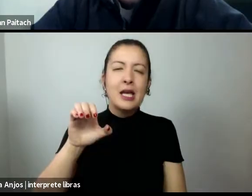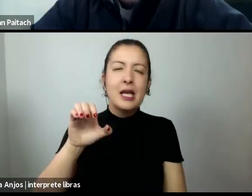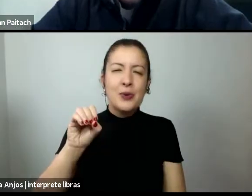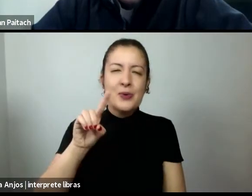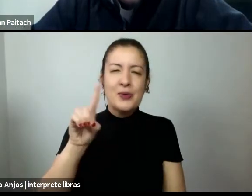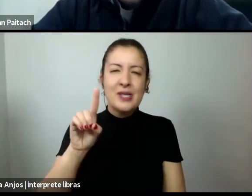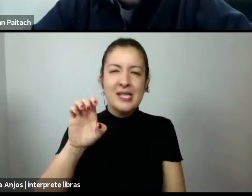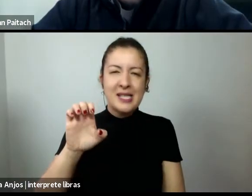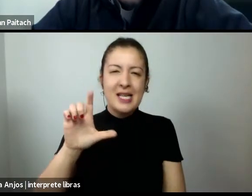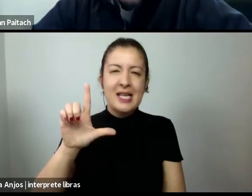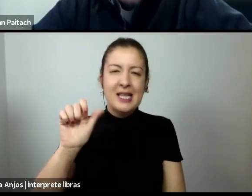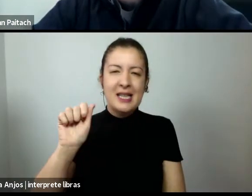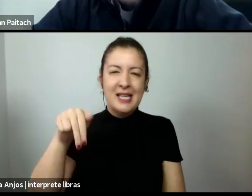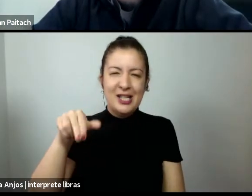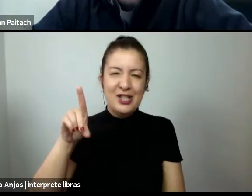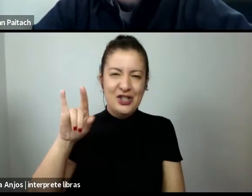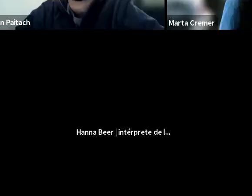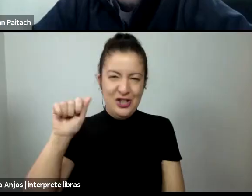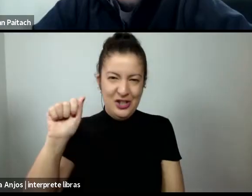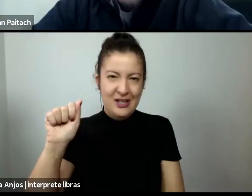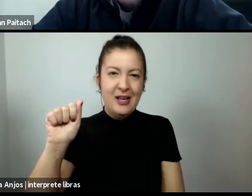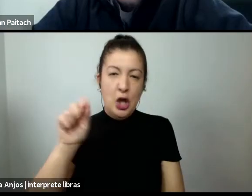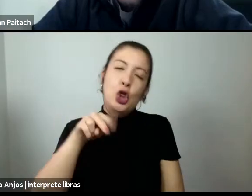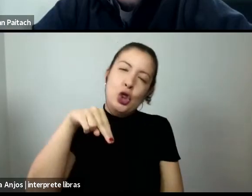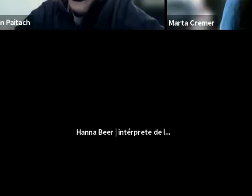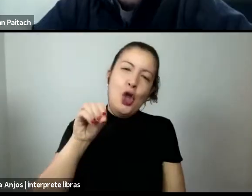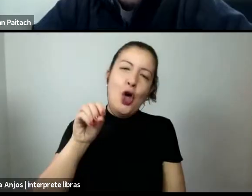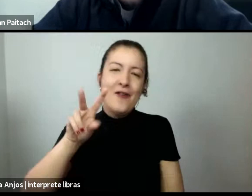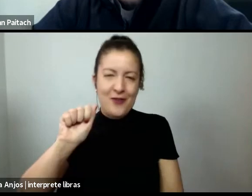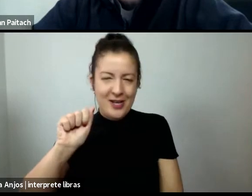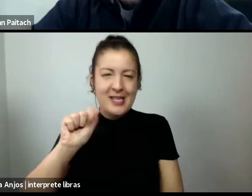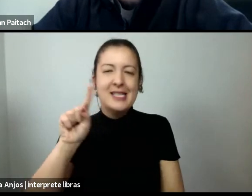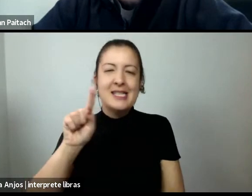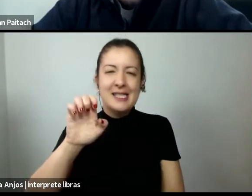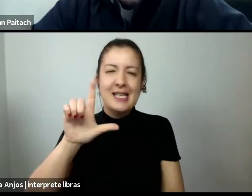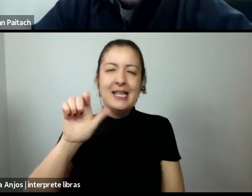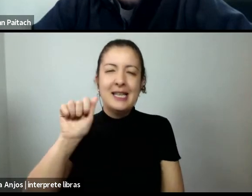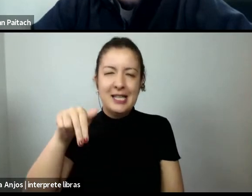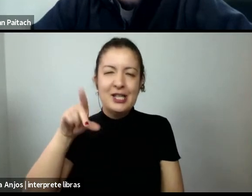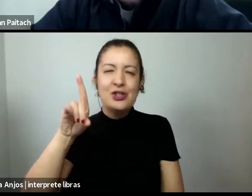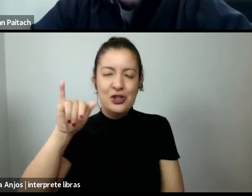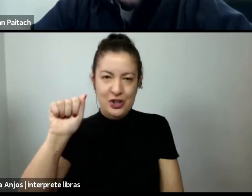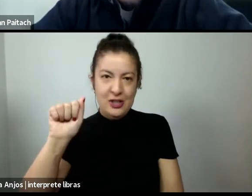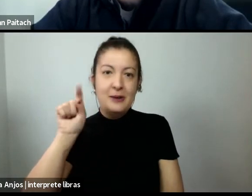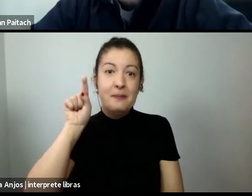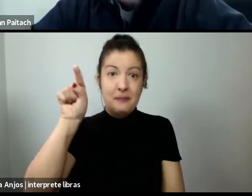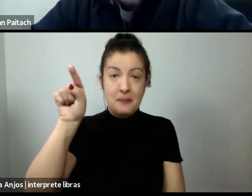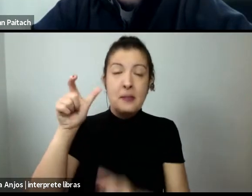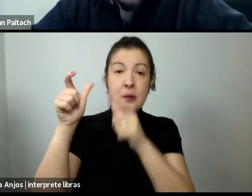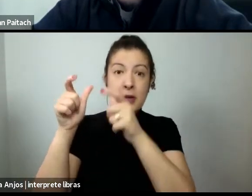there, same kind of problem. And that could be,